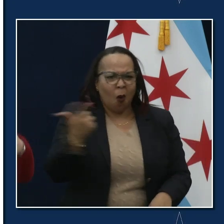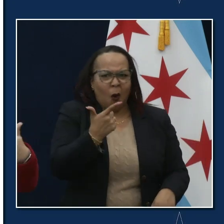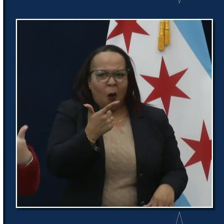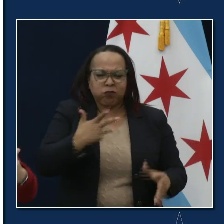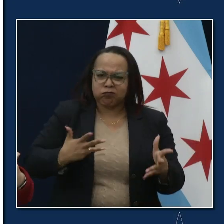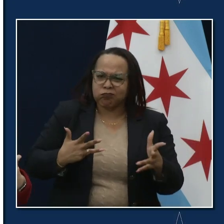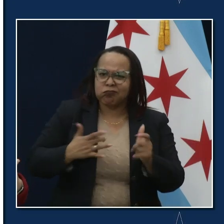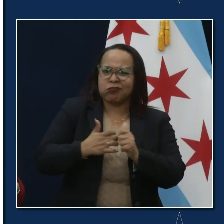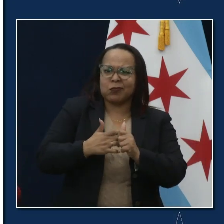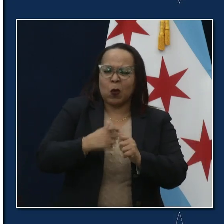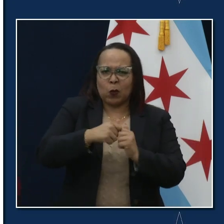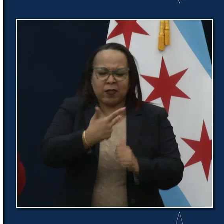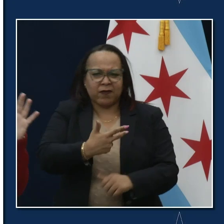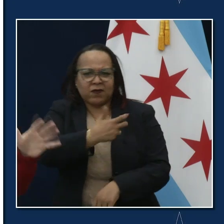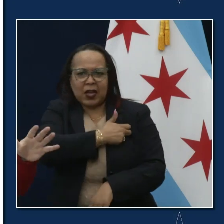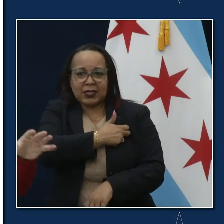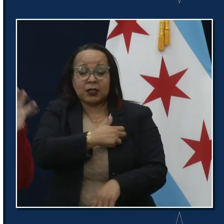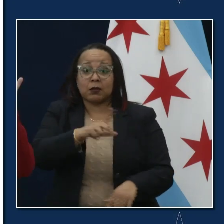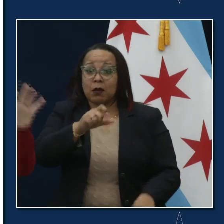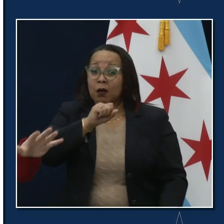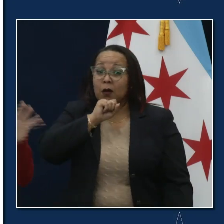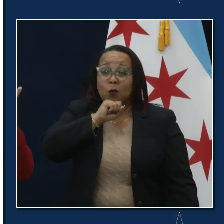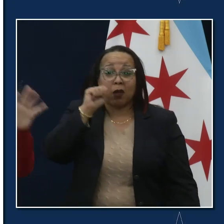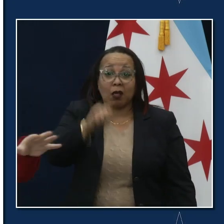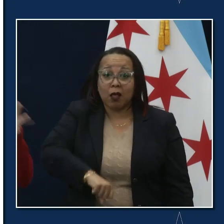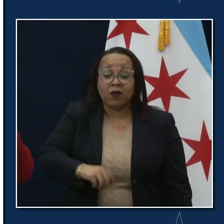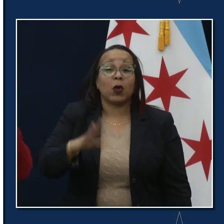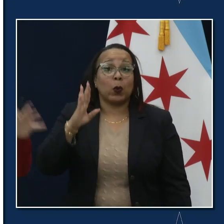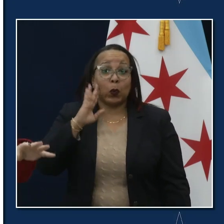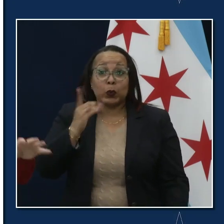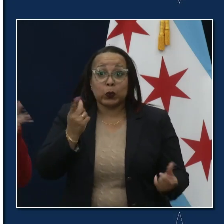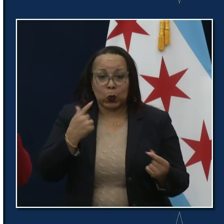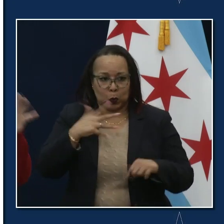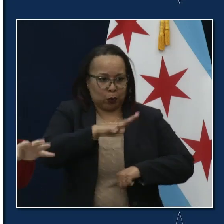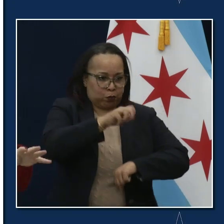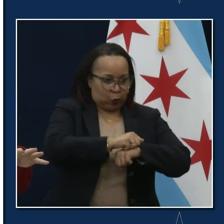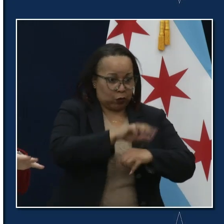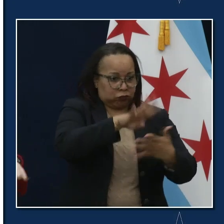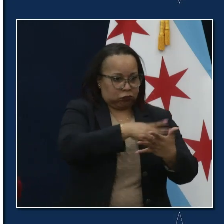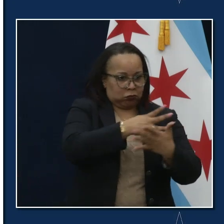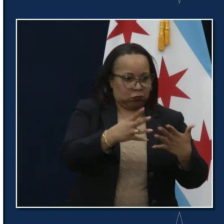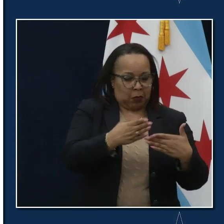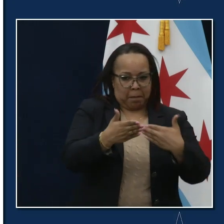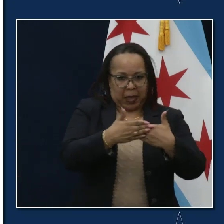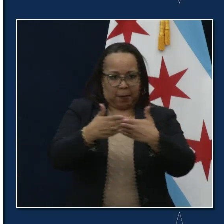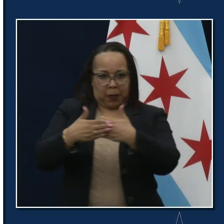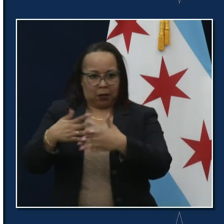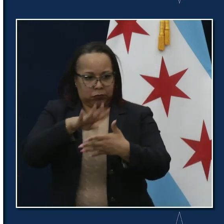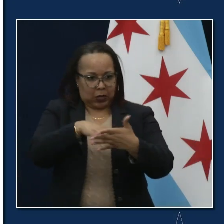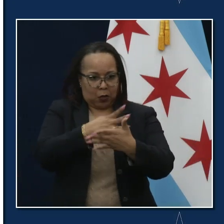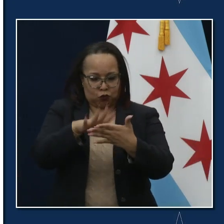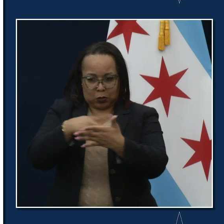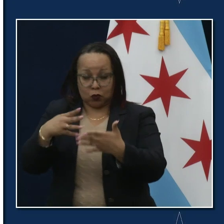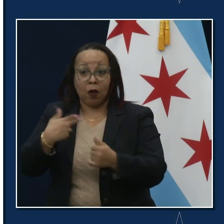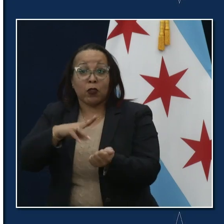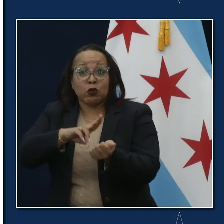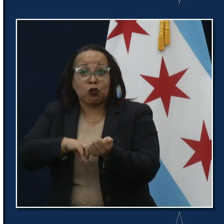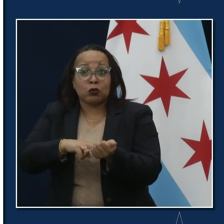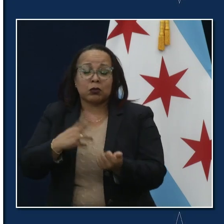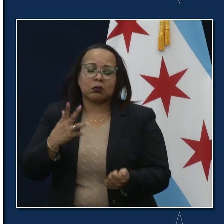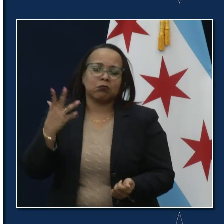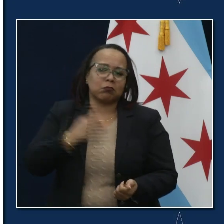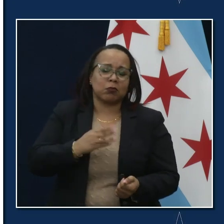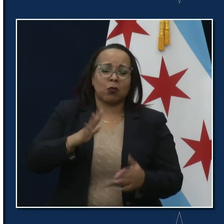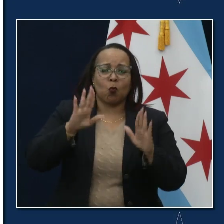up to date with COVID vaccines? We love it. We'll book back-to-back appointments. Our nurses are